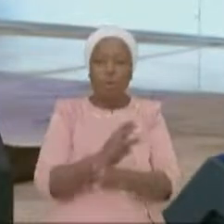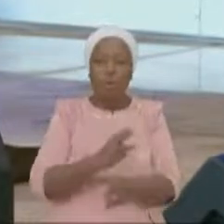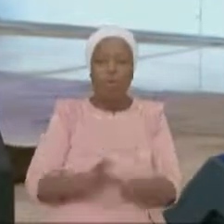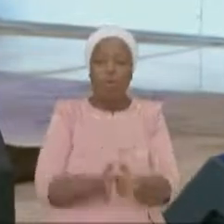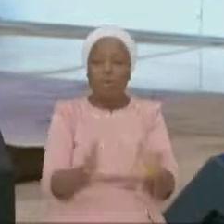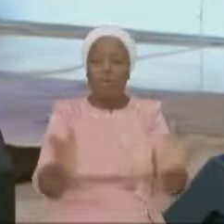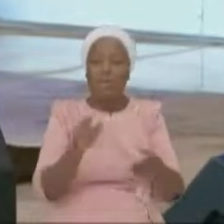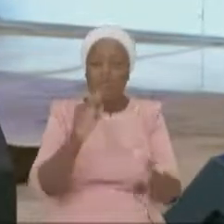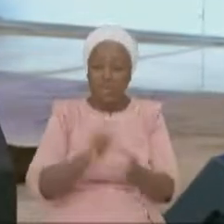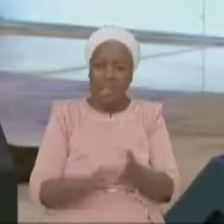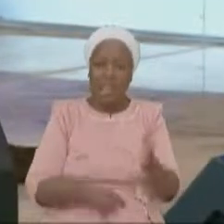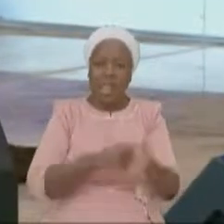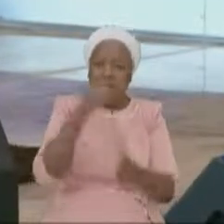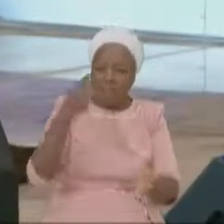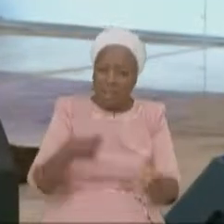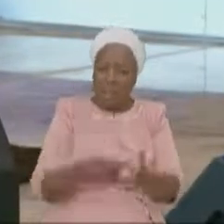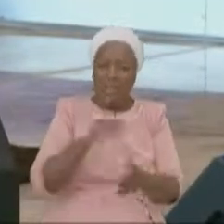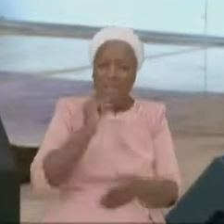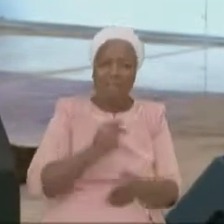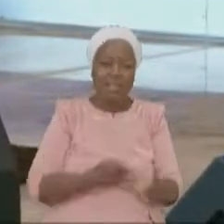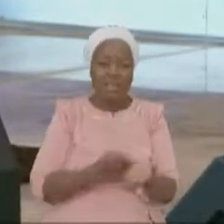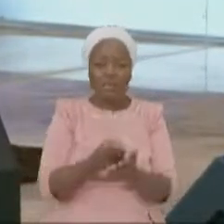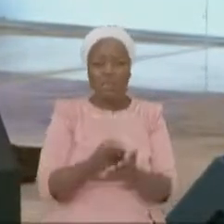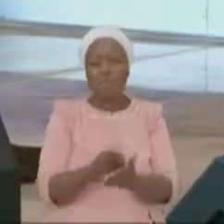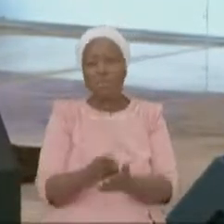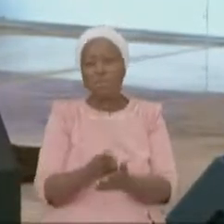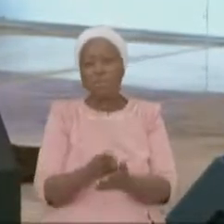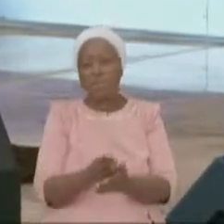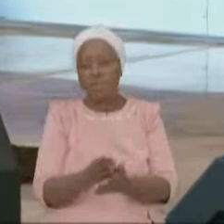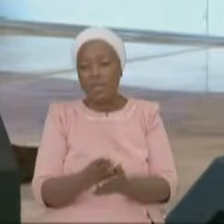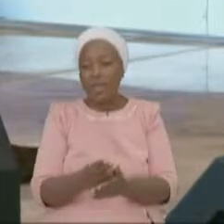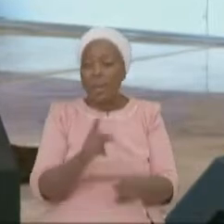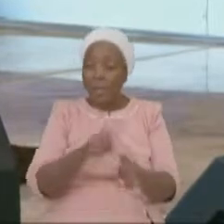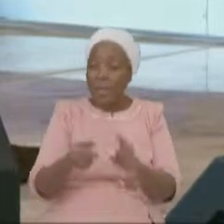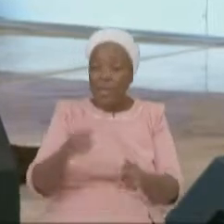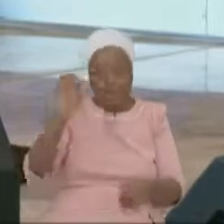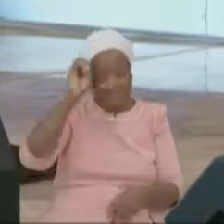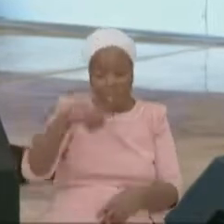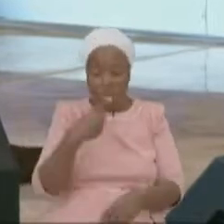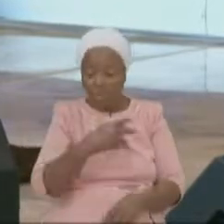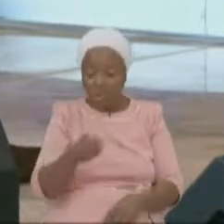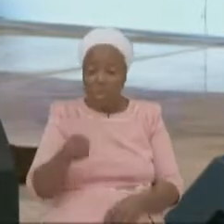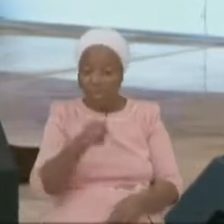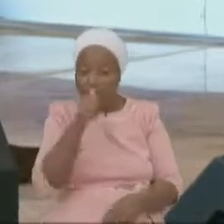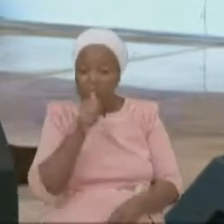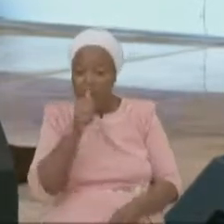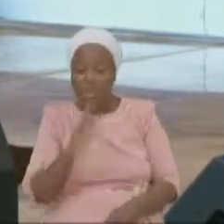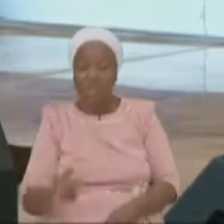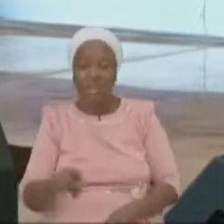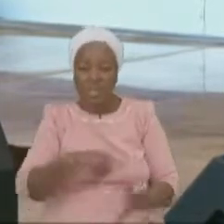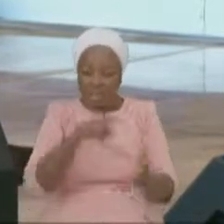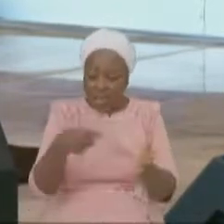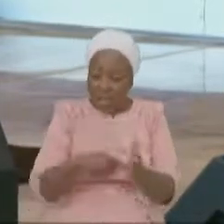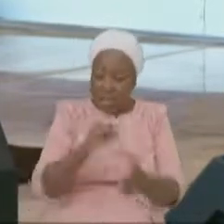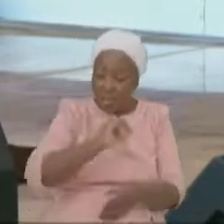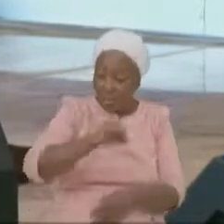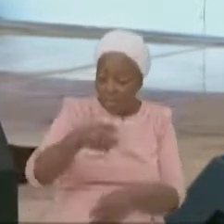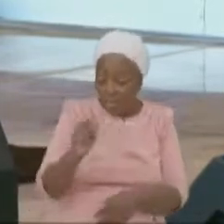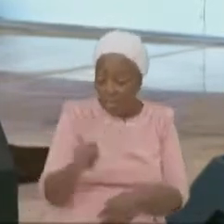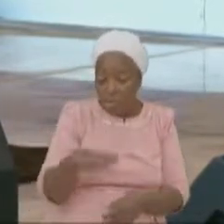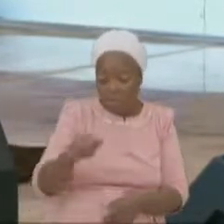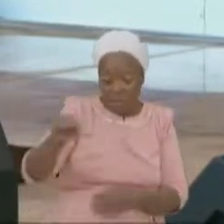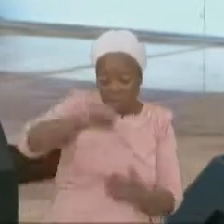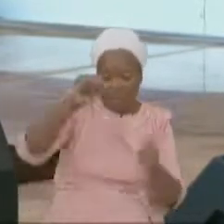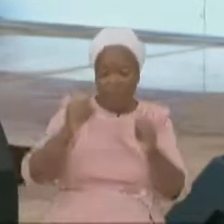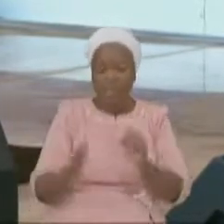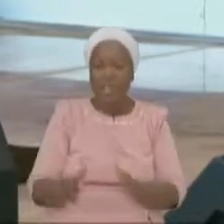that this is the truth? He told them privately, this is John the